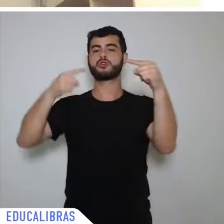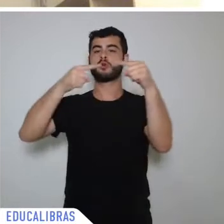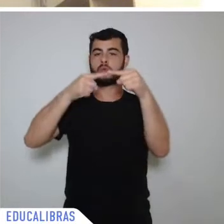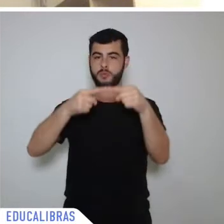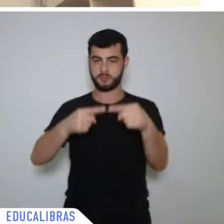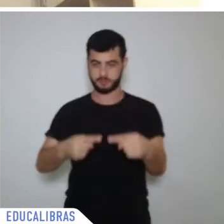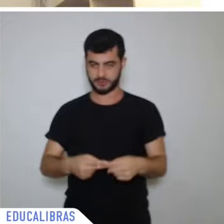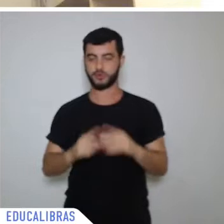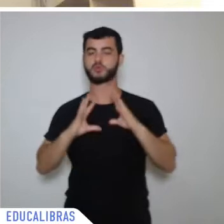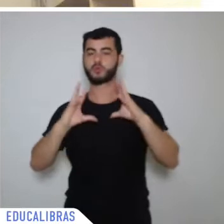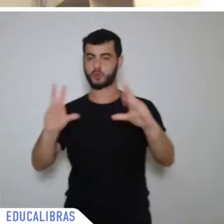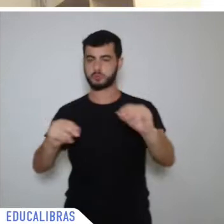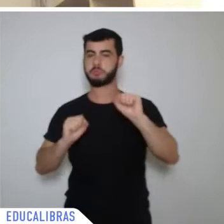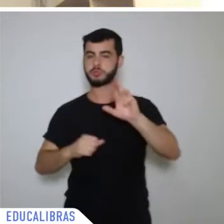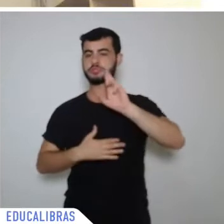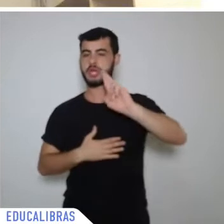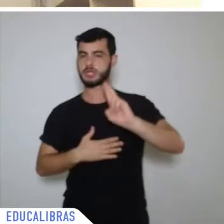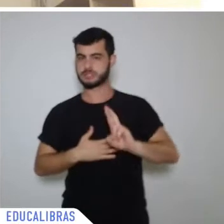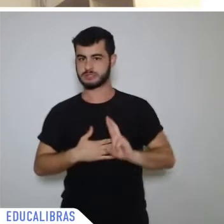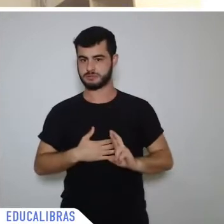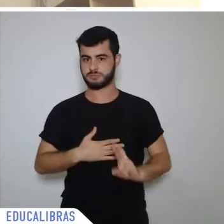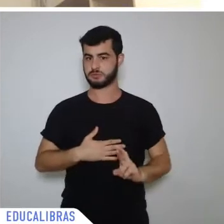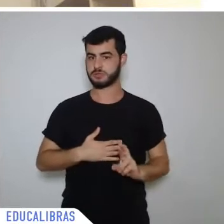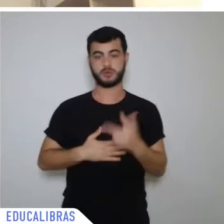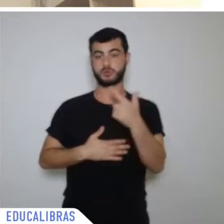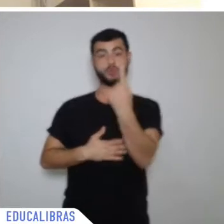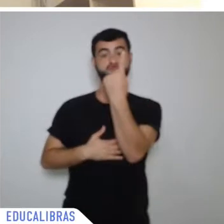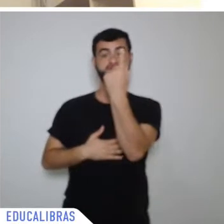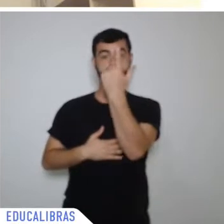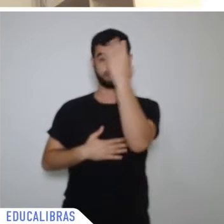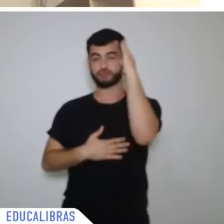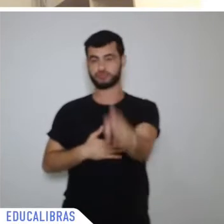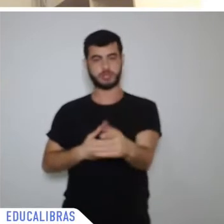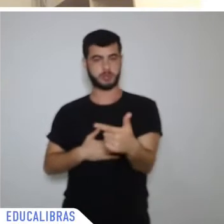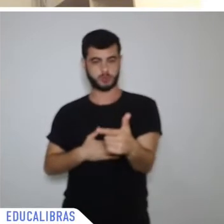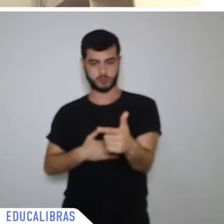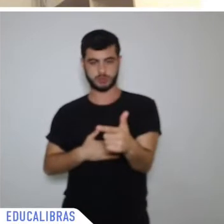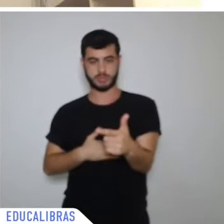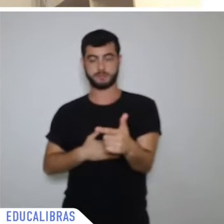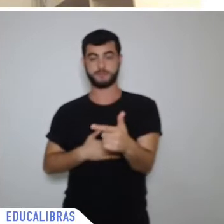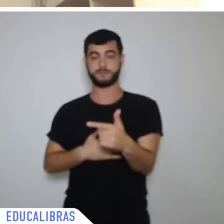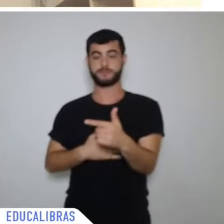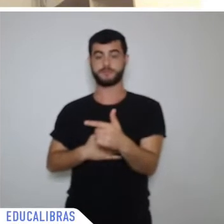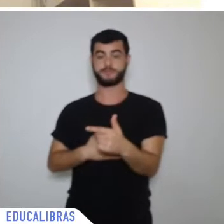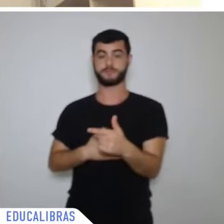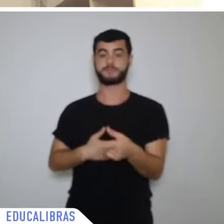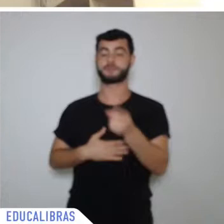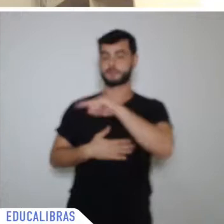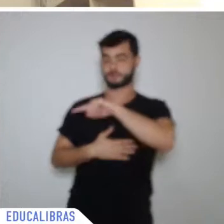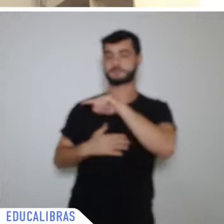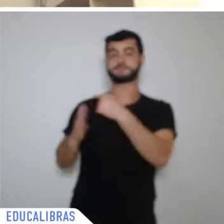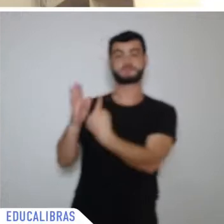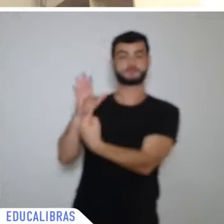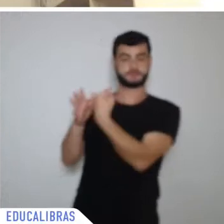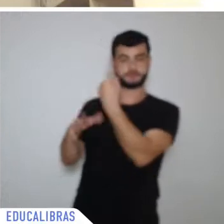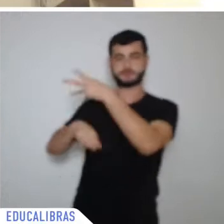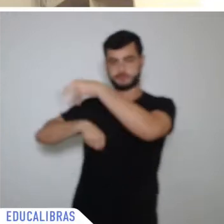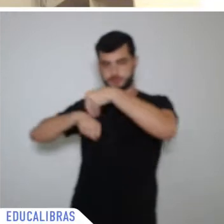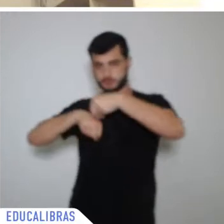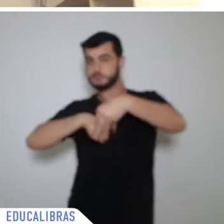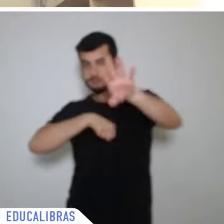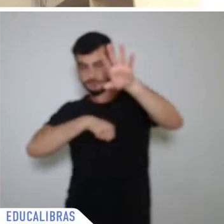I think, applies to everybody. It's not to a specific person. It comes from Tomás de